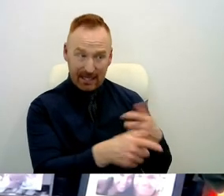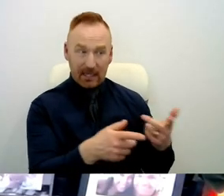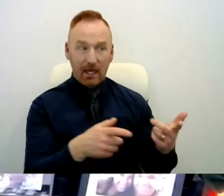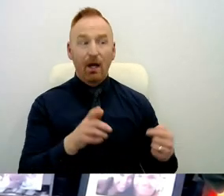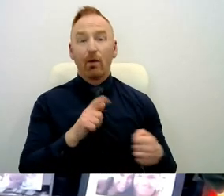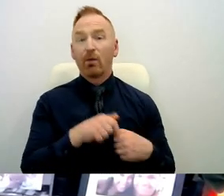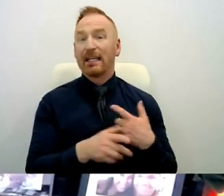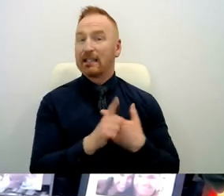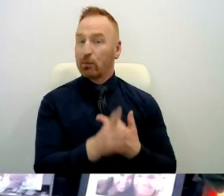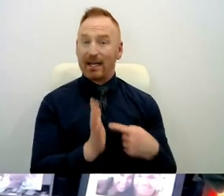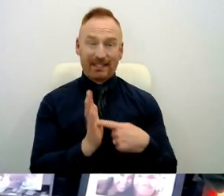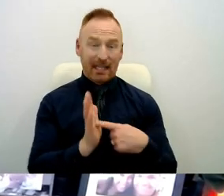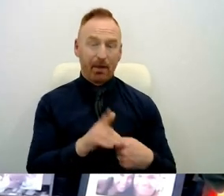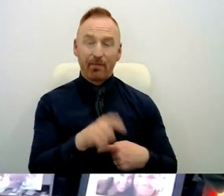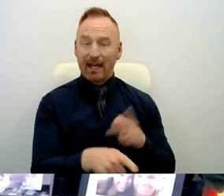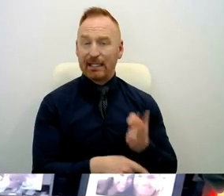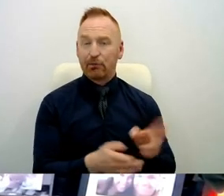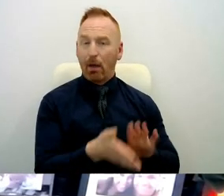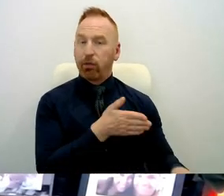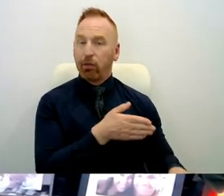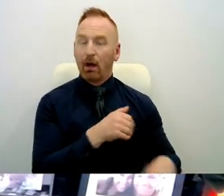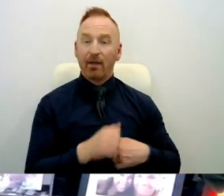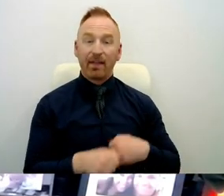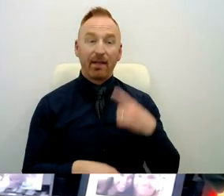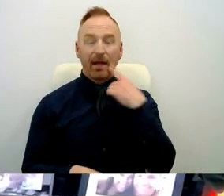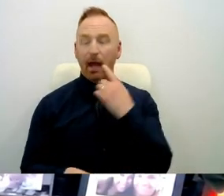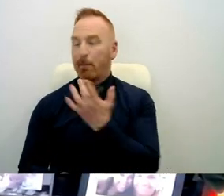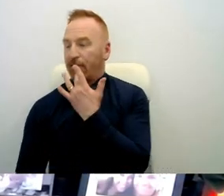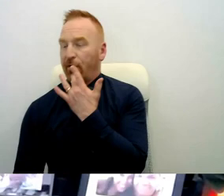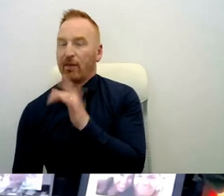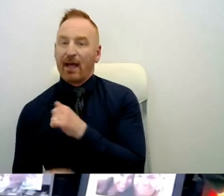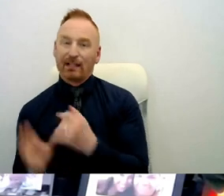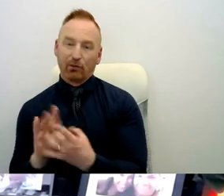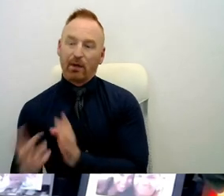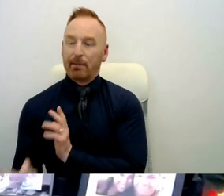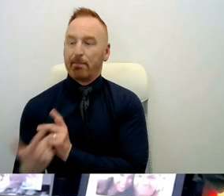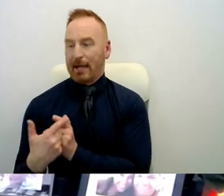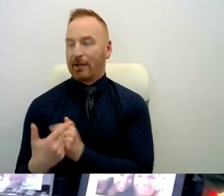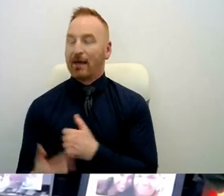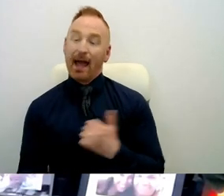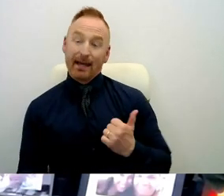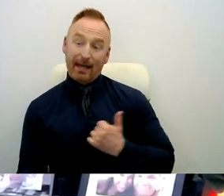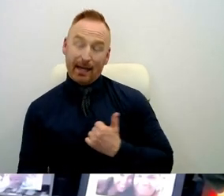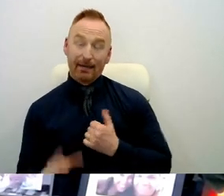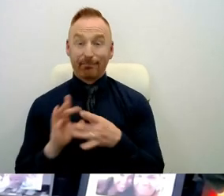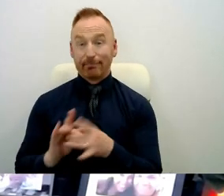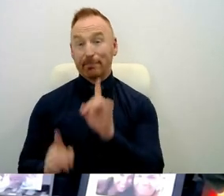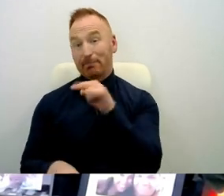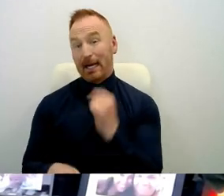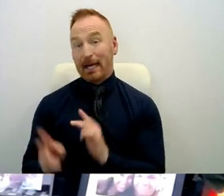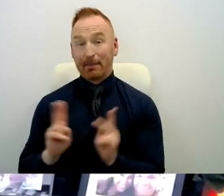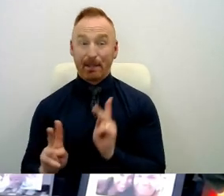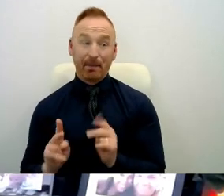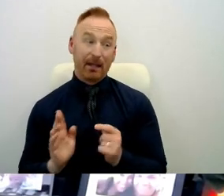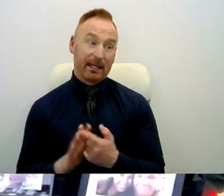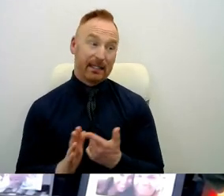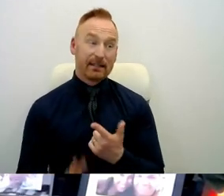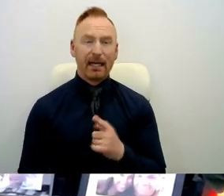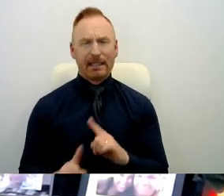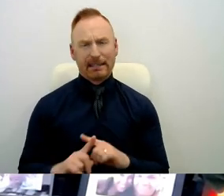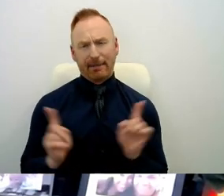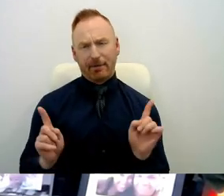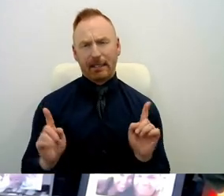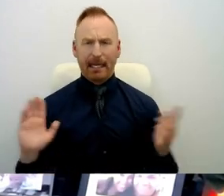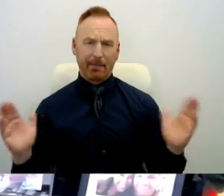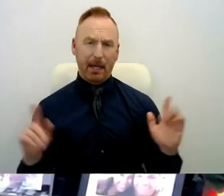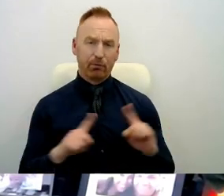that some have chosen to erase because they favor narratives more comfortable to our belief that Canada's relationship to Black people is